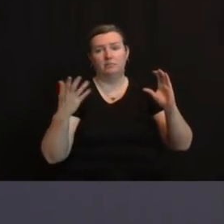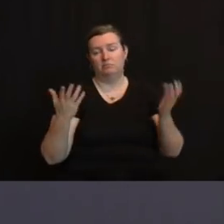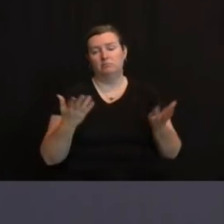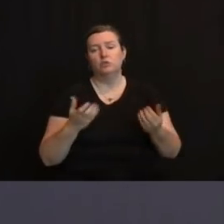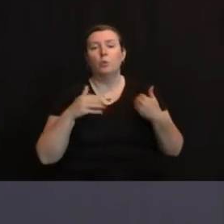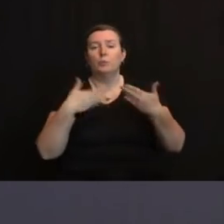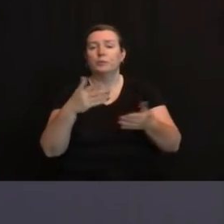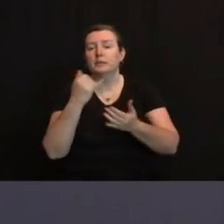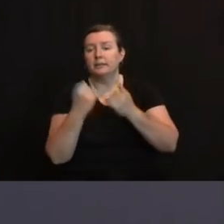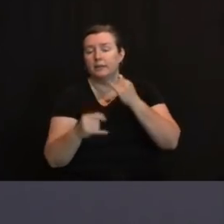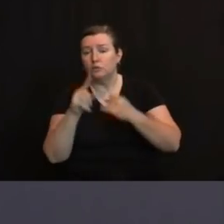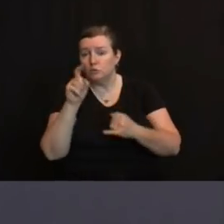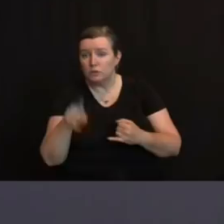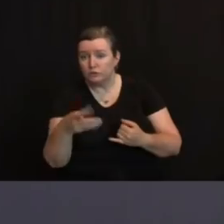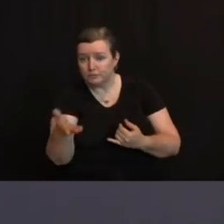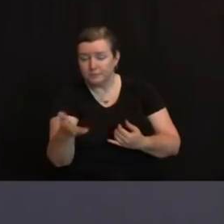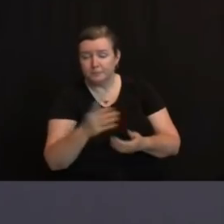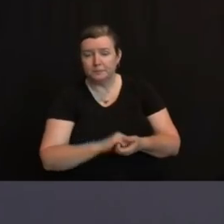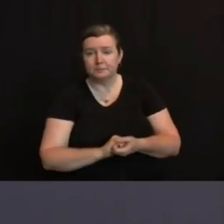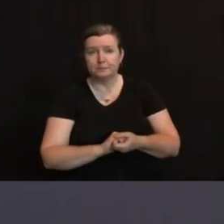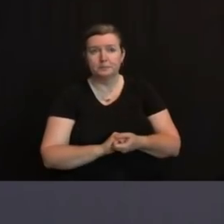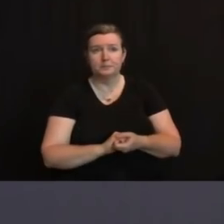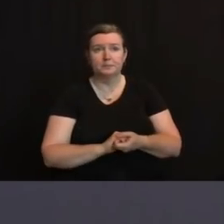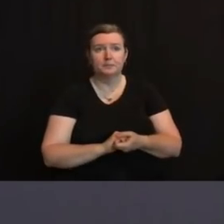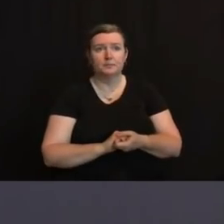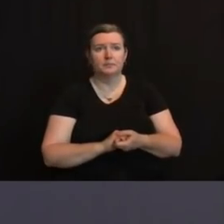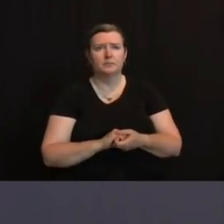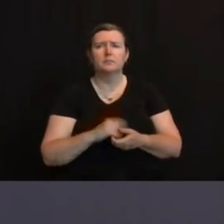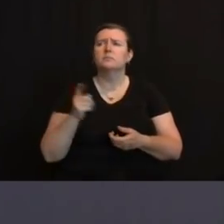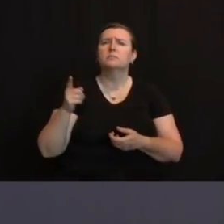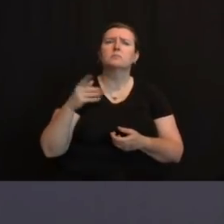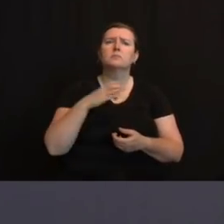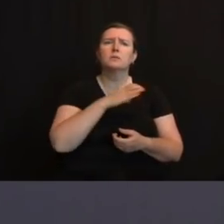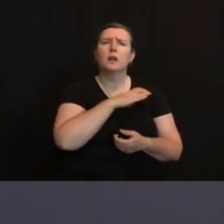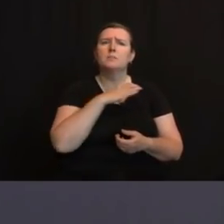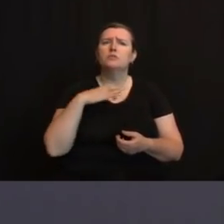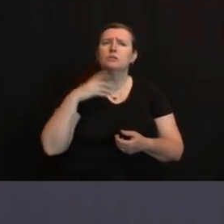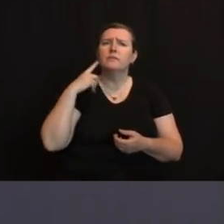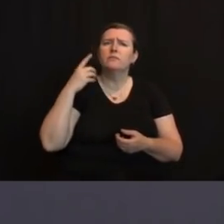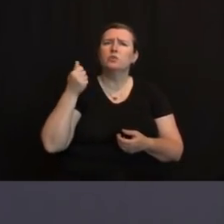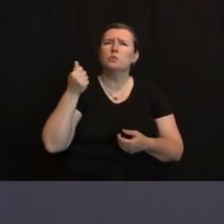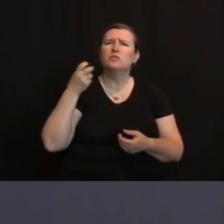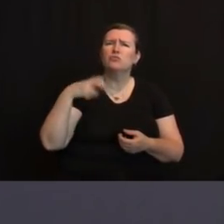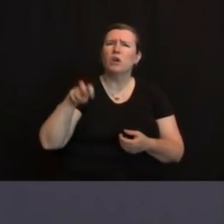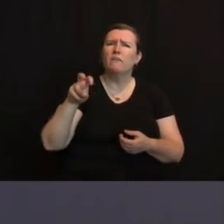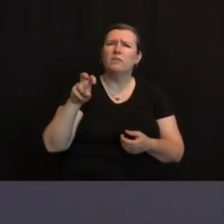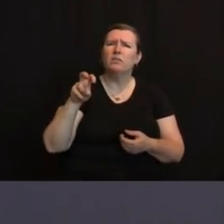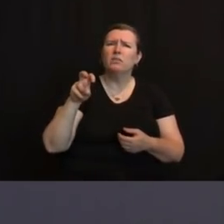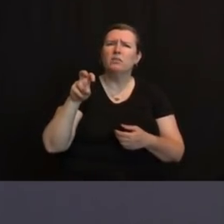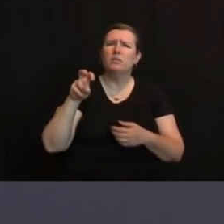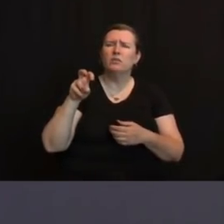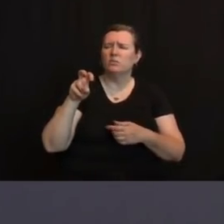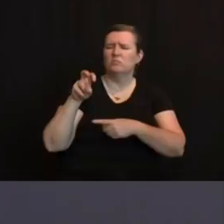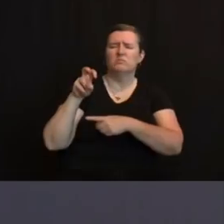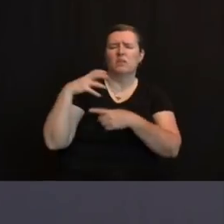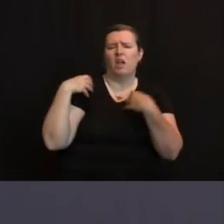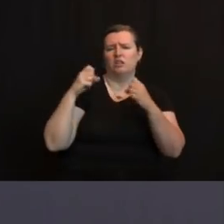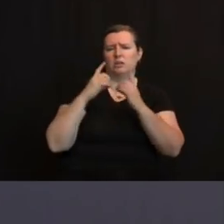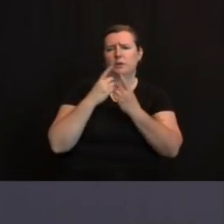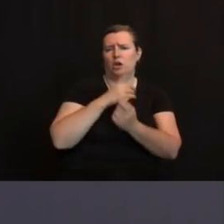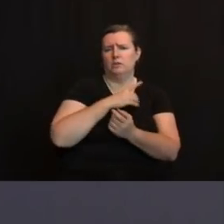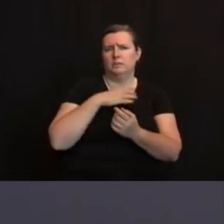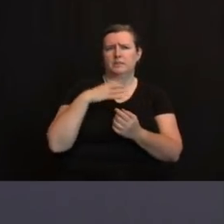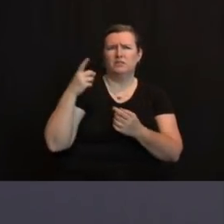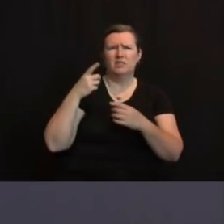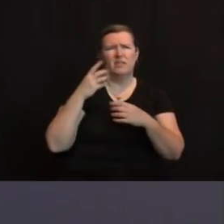so Commissioner, just a quick question on the 14-day travel quarantine. I think you said there were 9 states that it applied to. Can you just run through them again for me